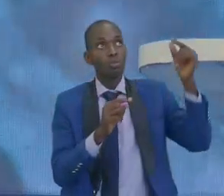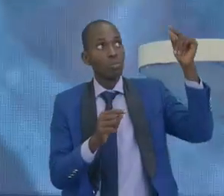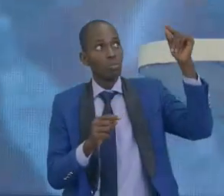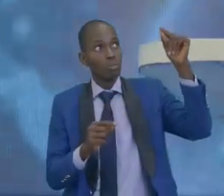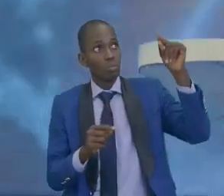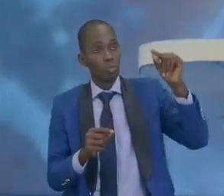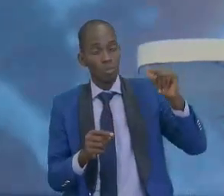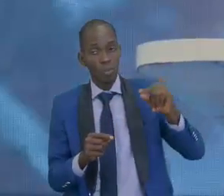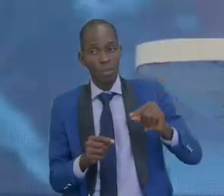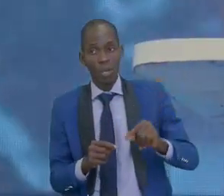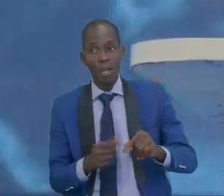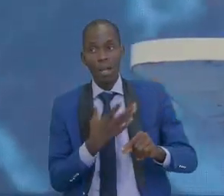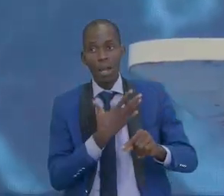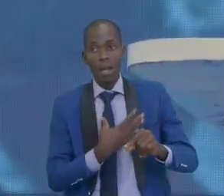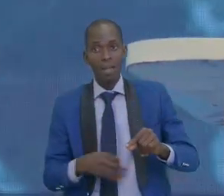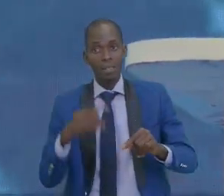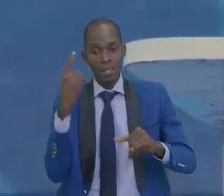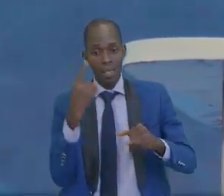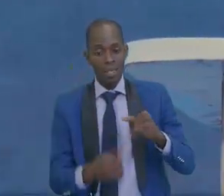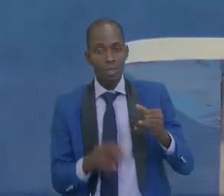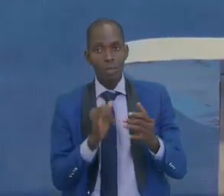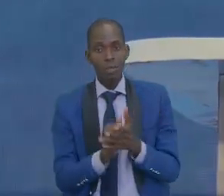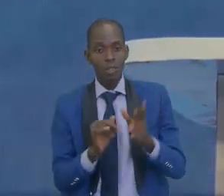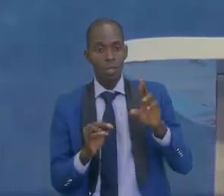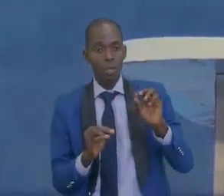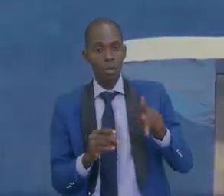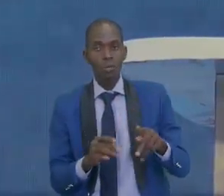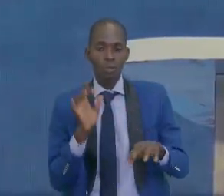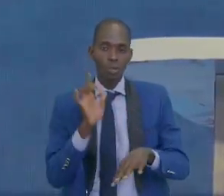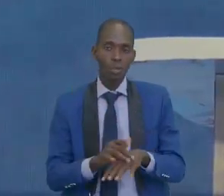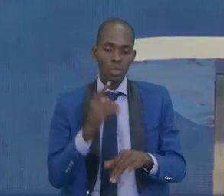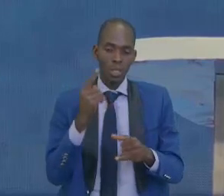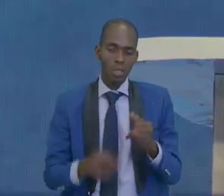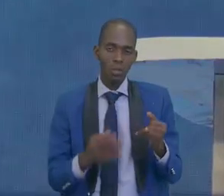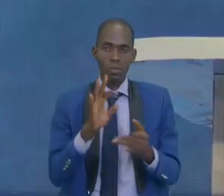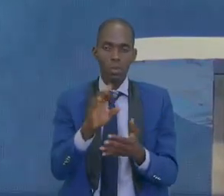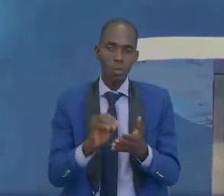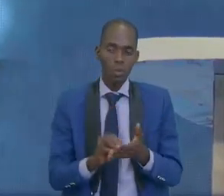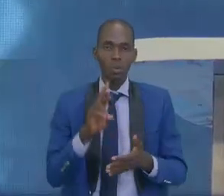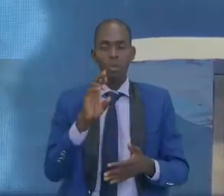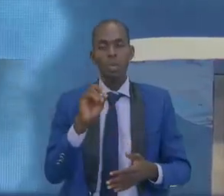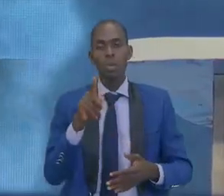And the end of his rope touched the end of your rope.